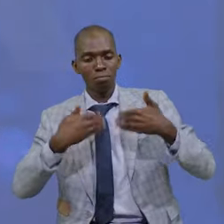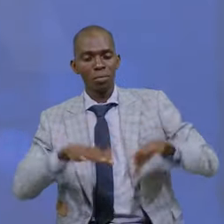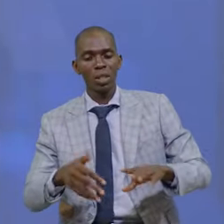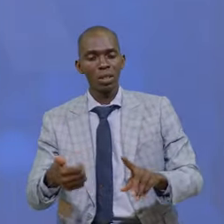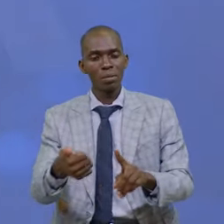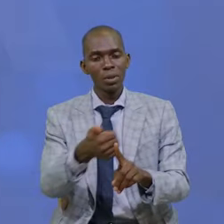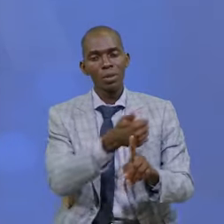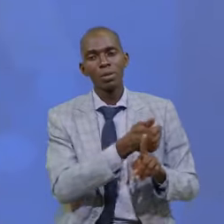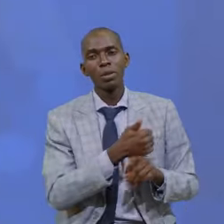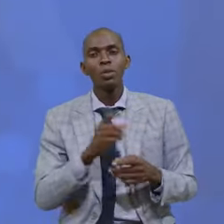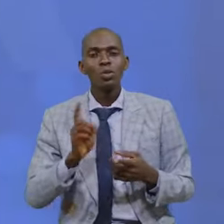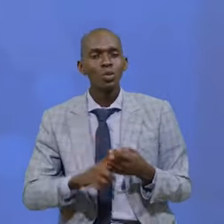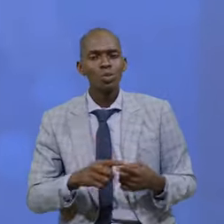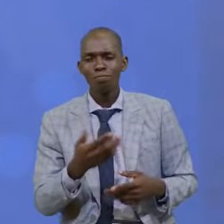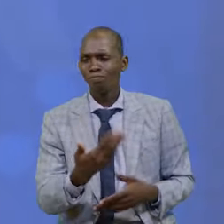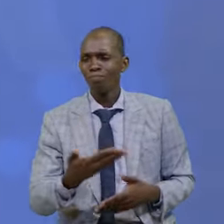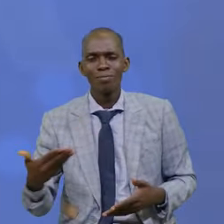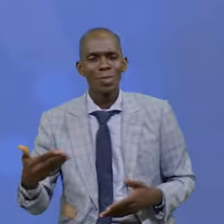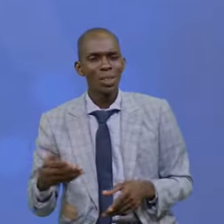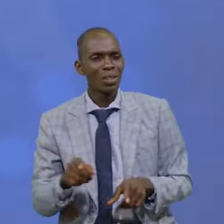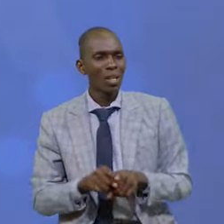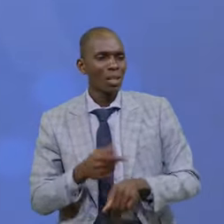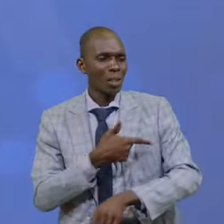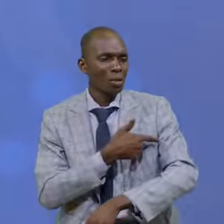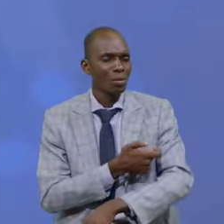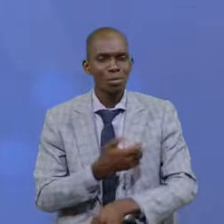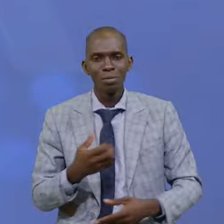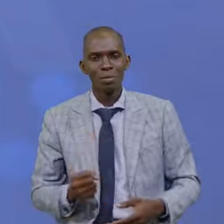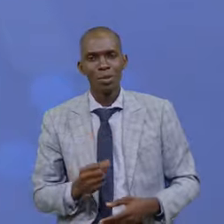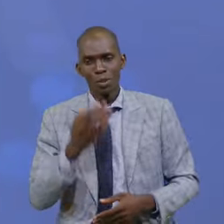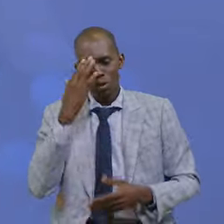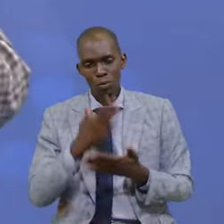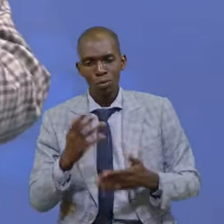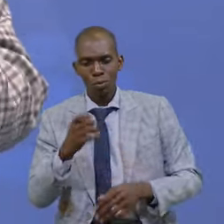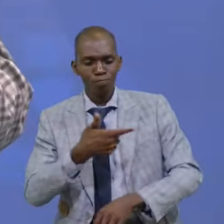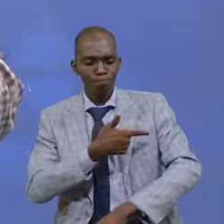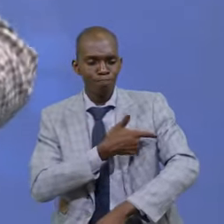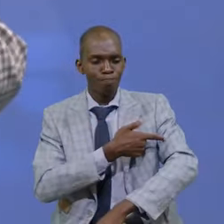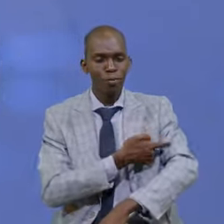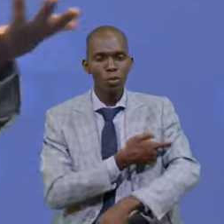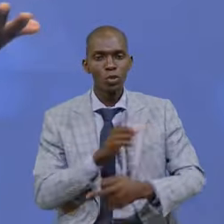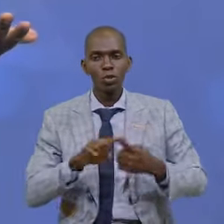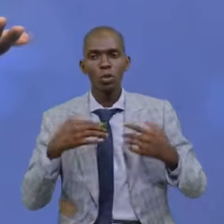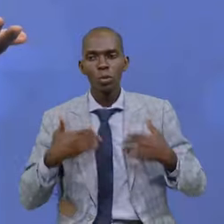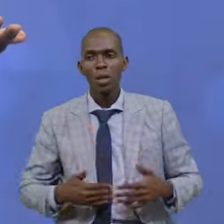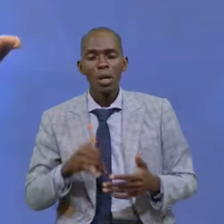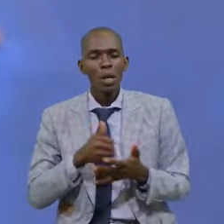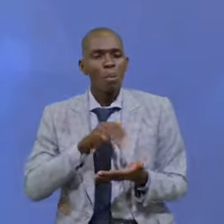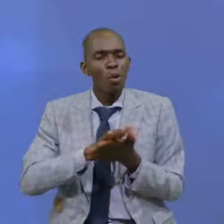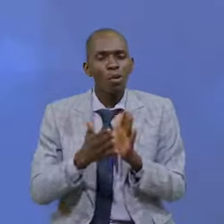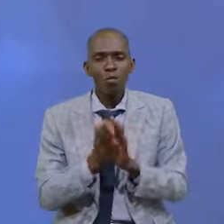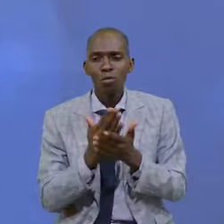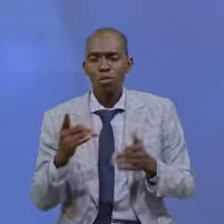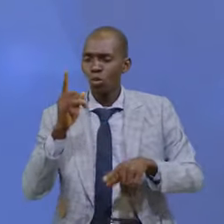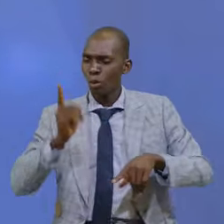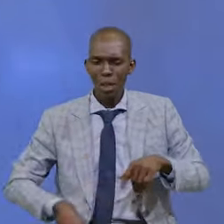to substance, that thing you inject into your body, and it becomes something you cannot break up.